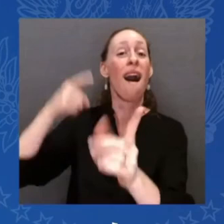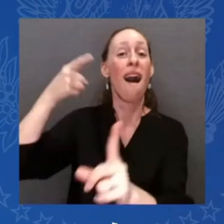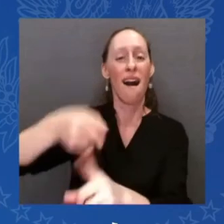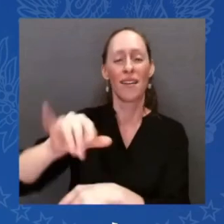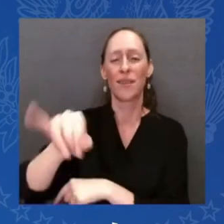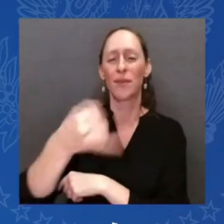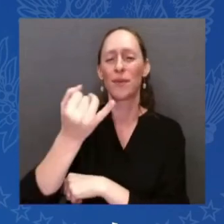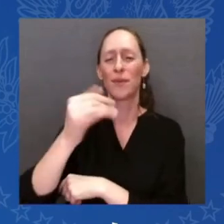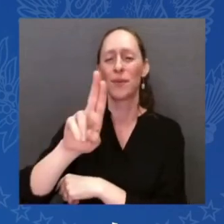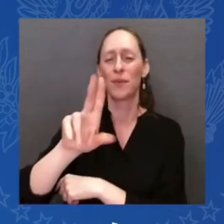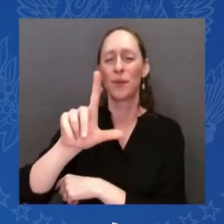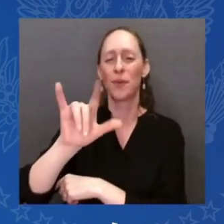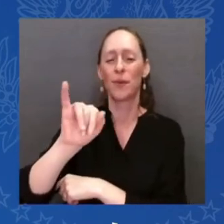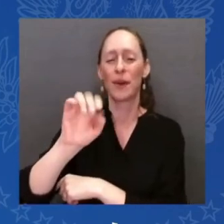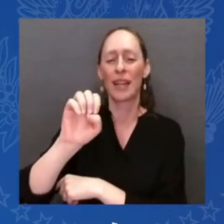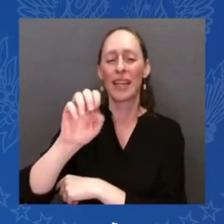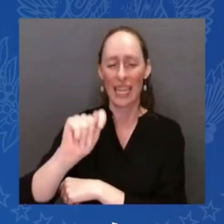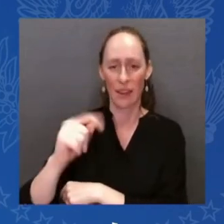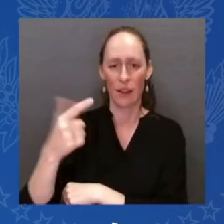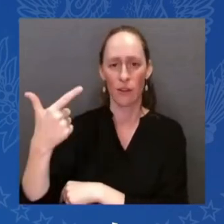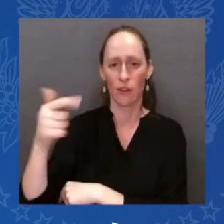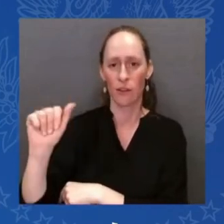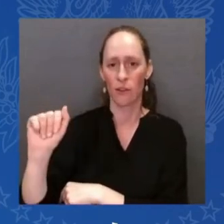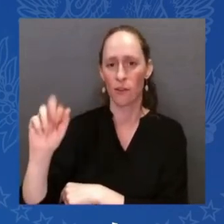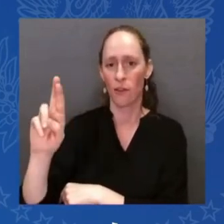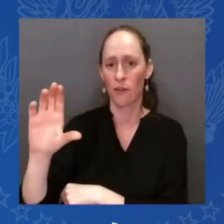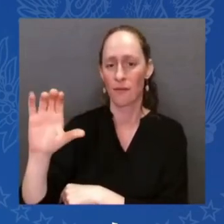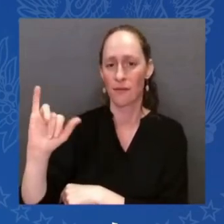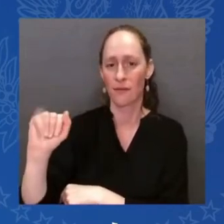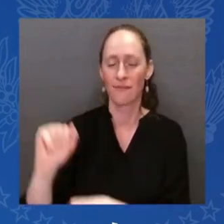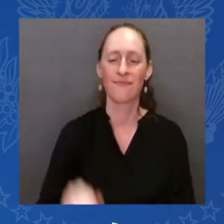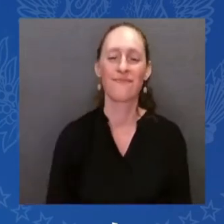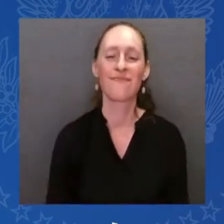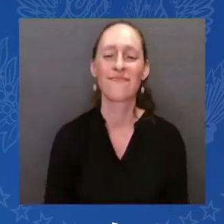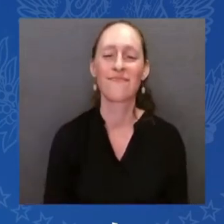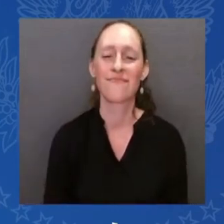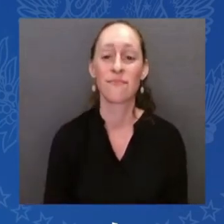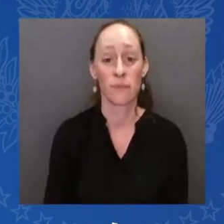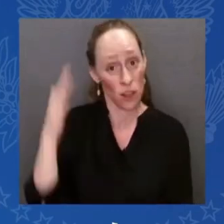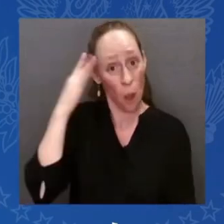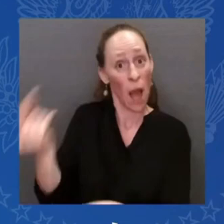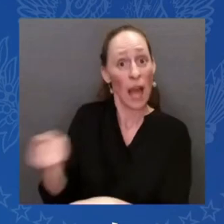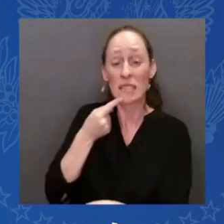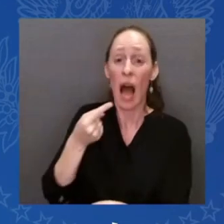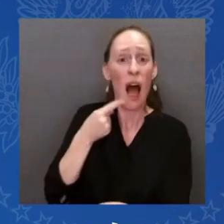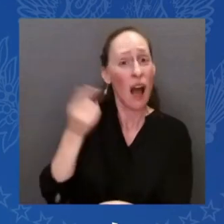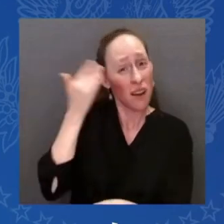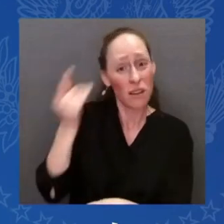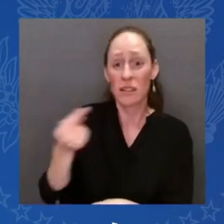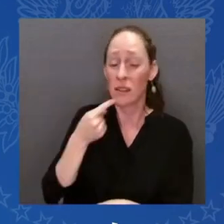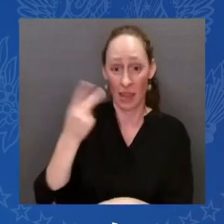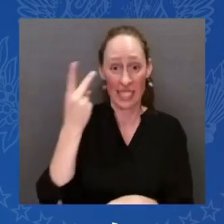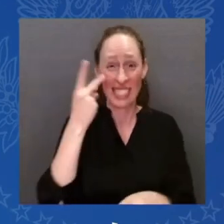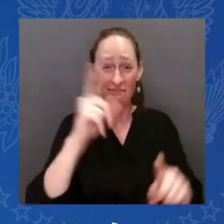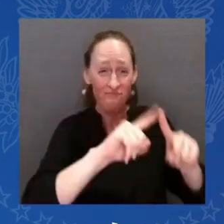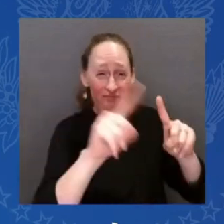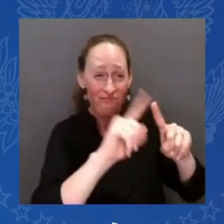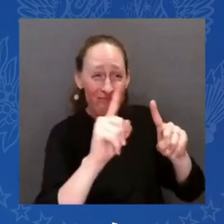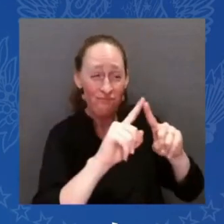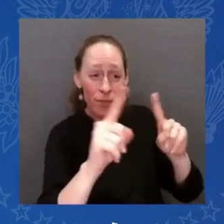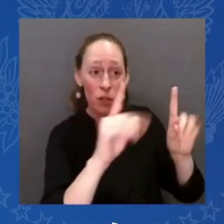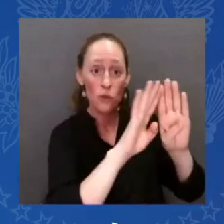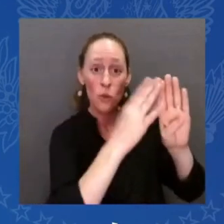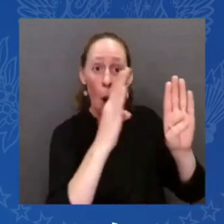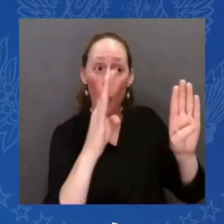said. She said, my job was always to thrust open doors of opportunity. My job was always to thrust open doors of